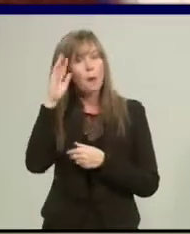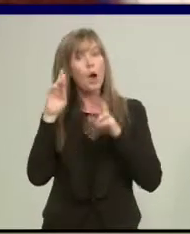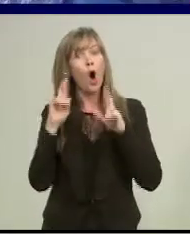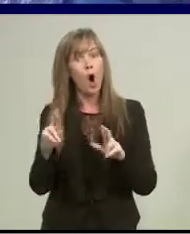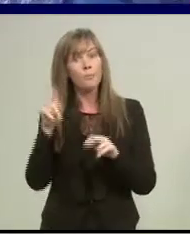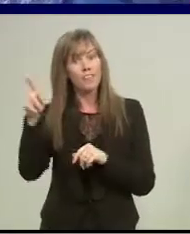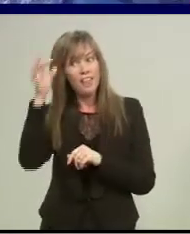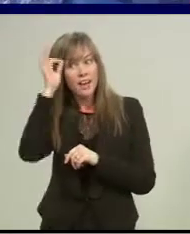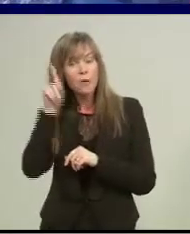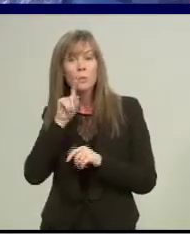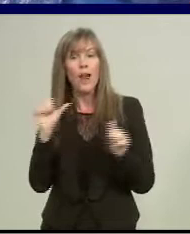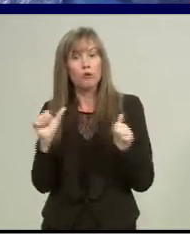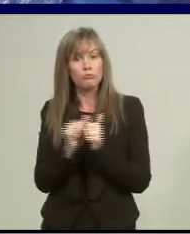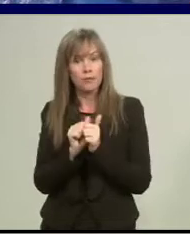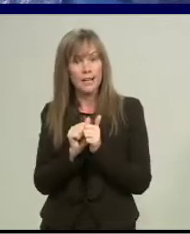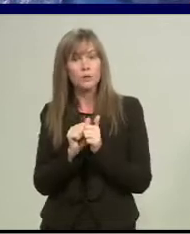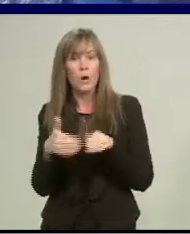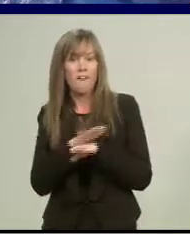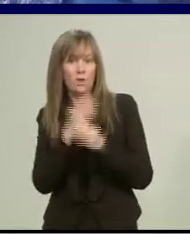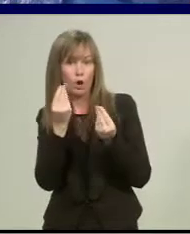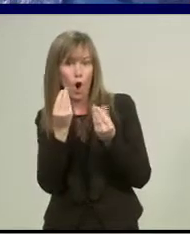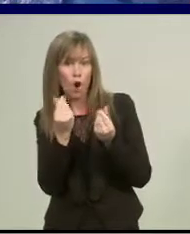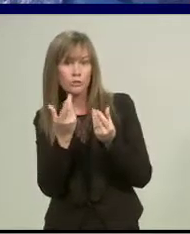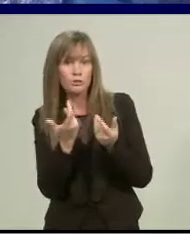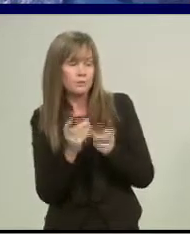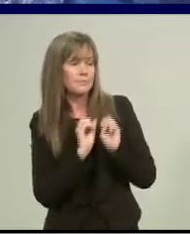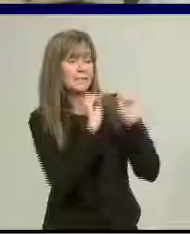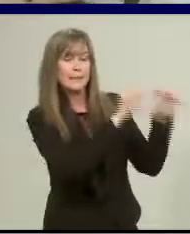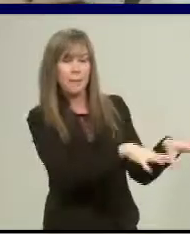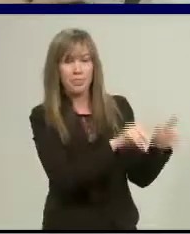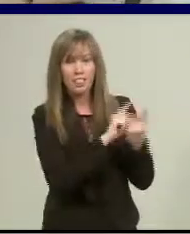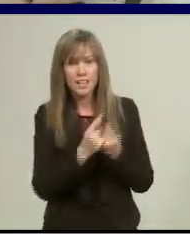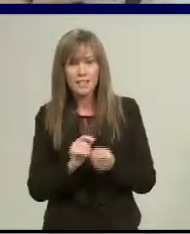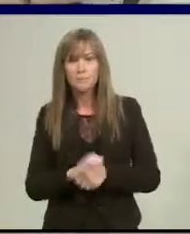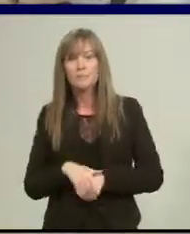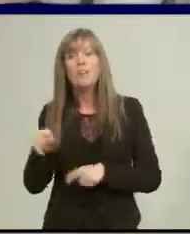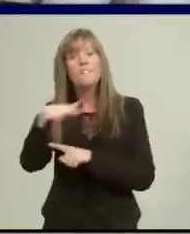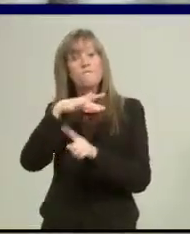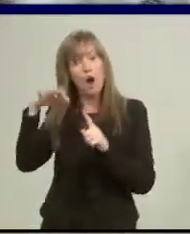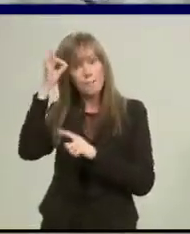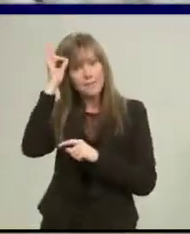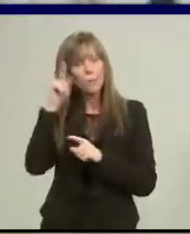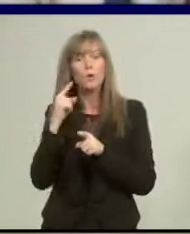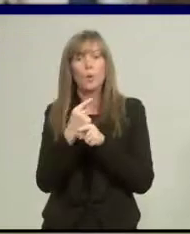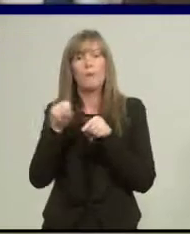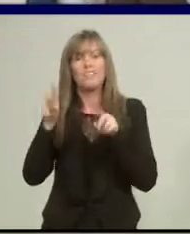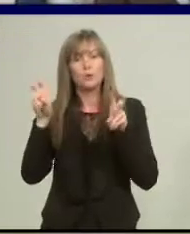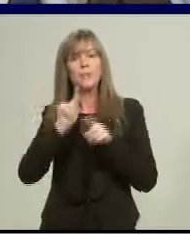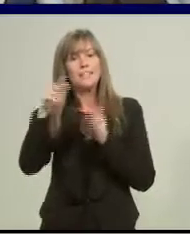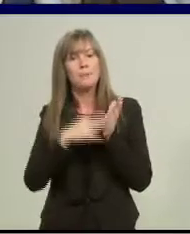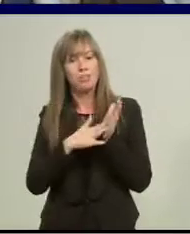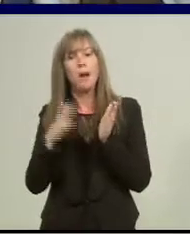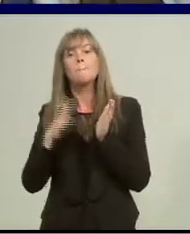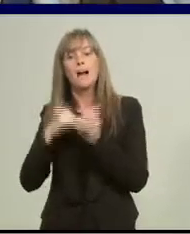council will agree to cover the cost of dumping unwanted items. The Environment Committee will meet to discuss the issue next month. Marcus